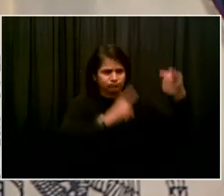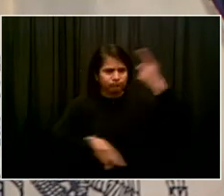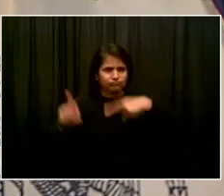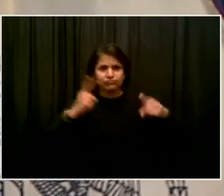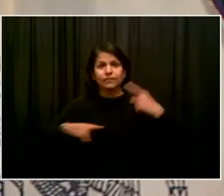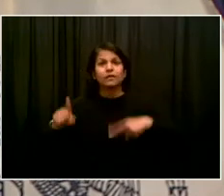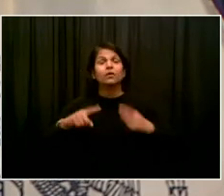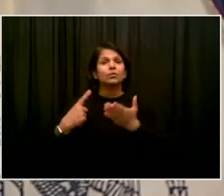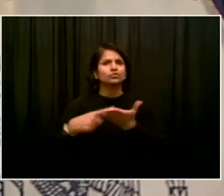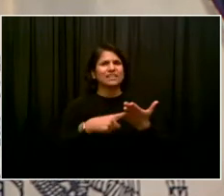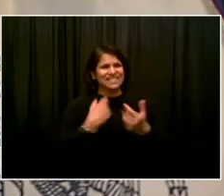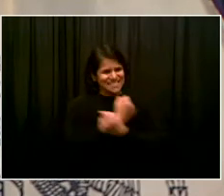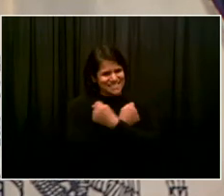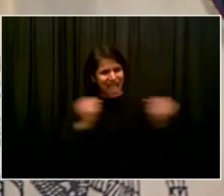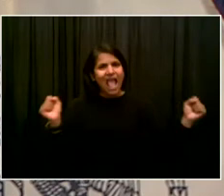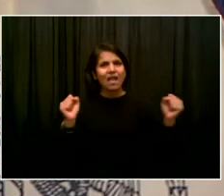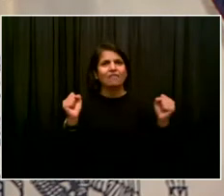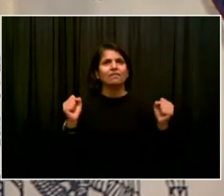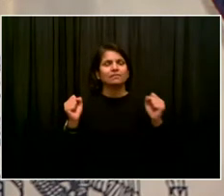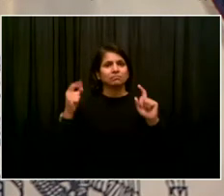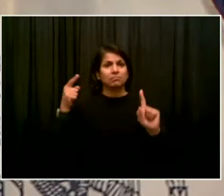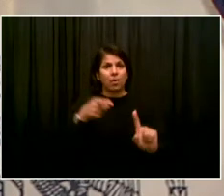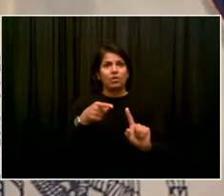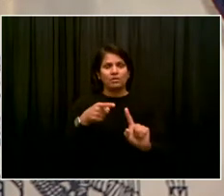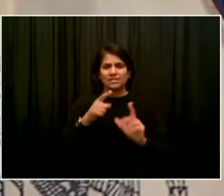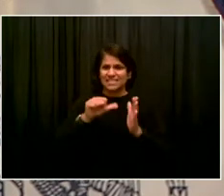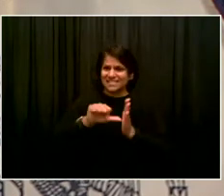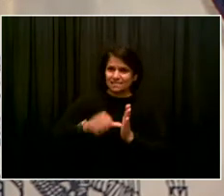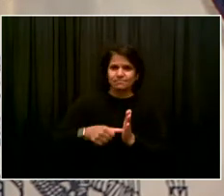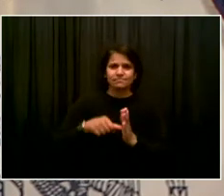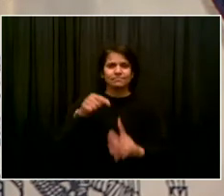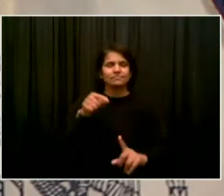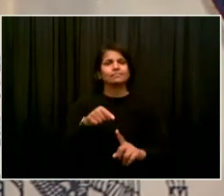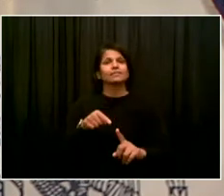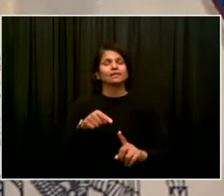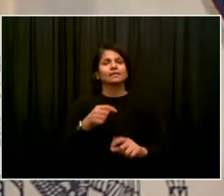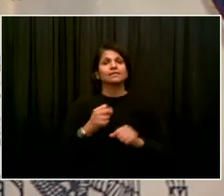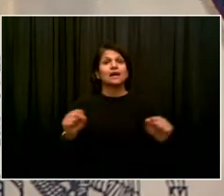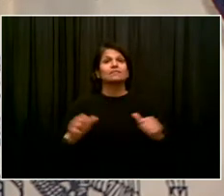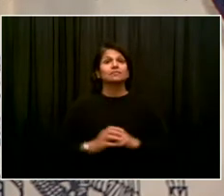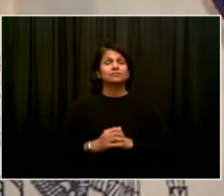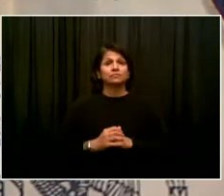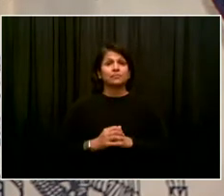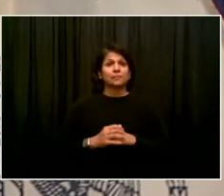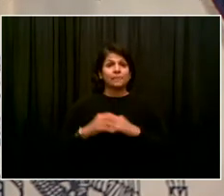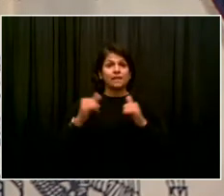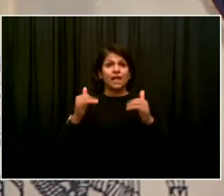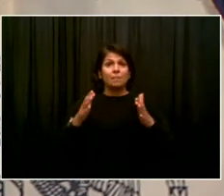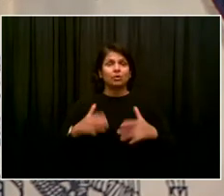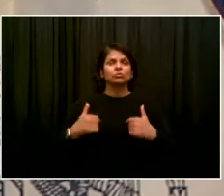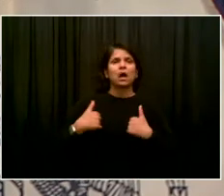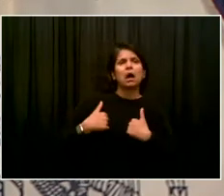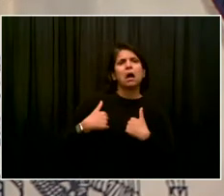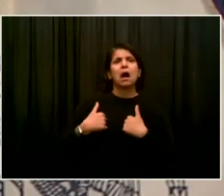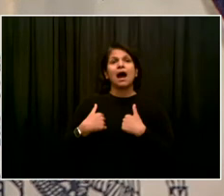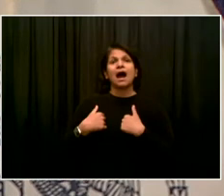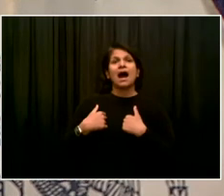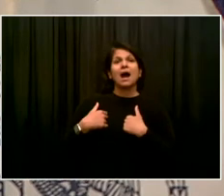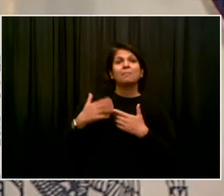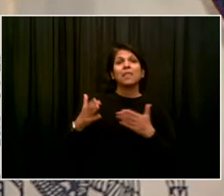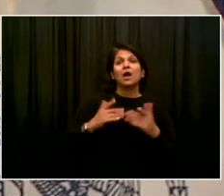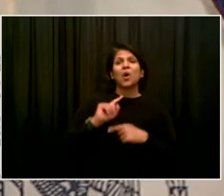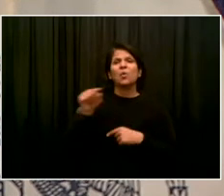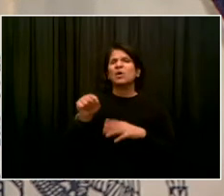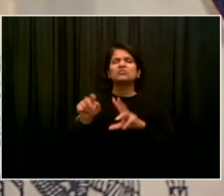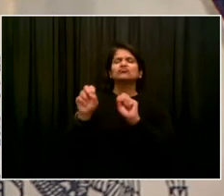not attending to remember the basics. Dr. Choksi has spoken about them so many times that, you know, to if you're going